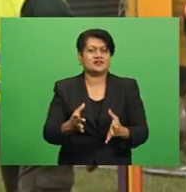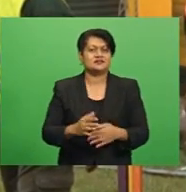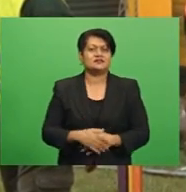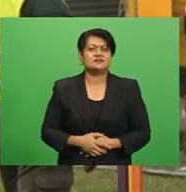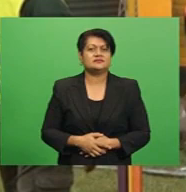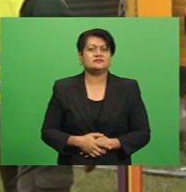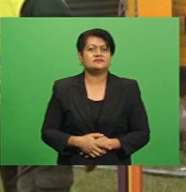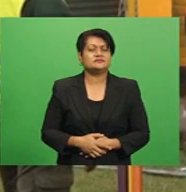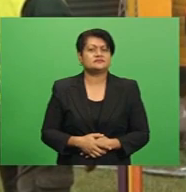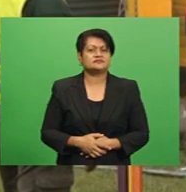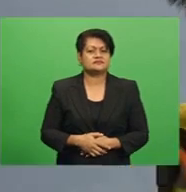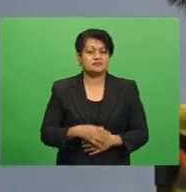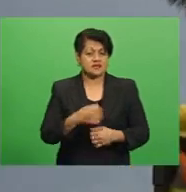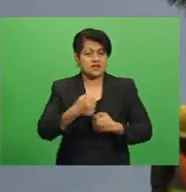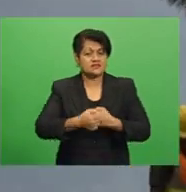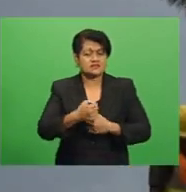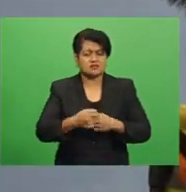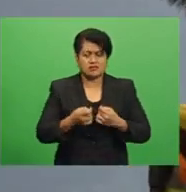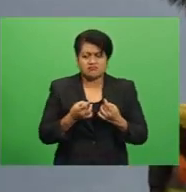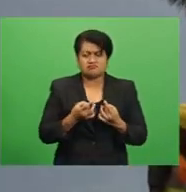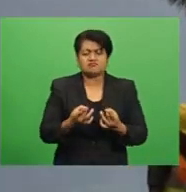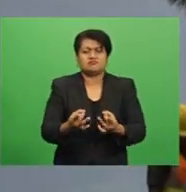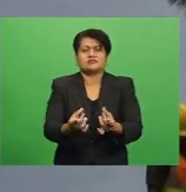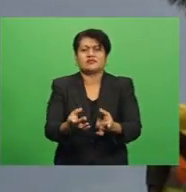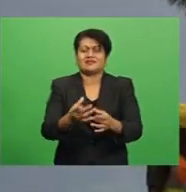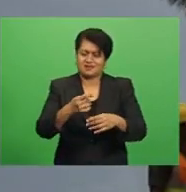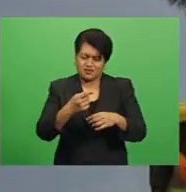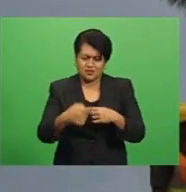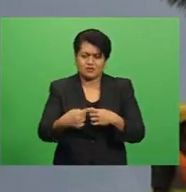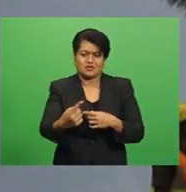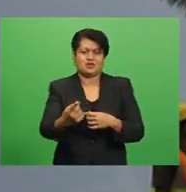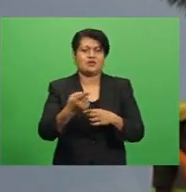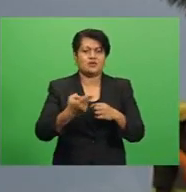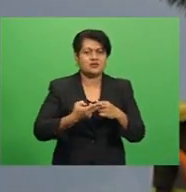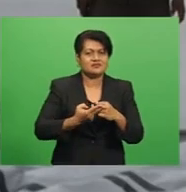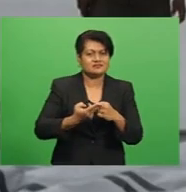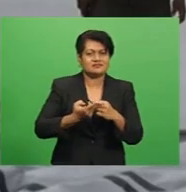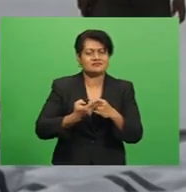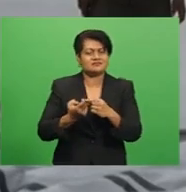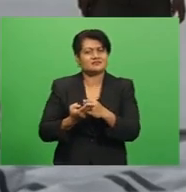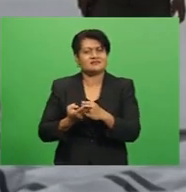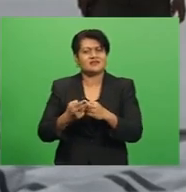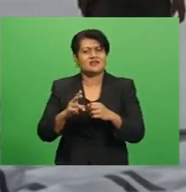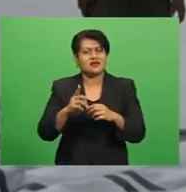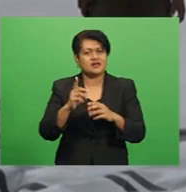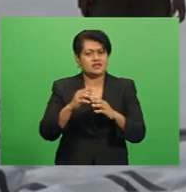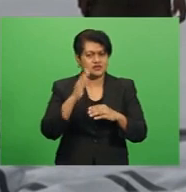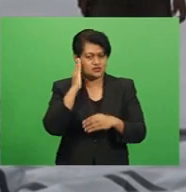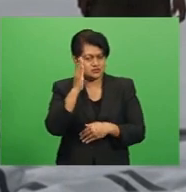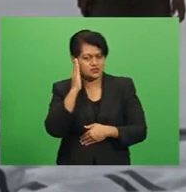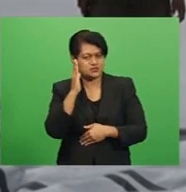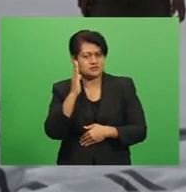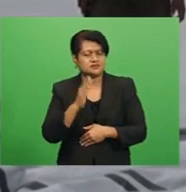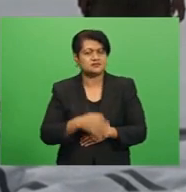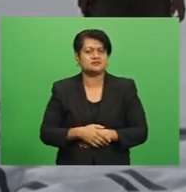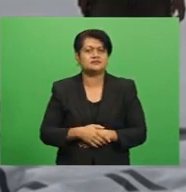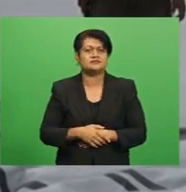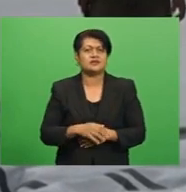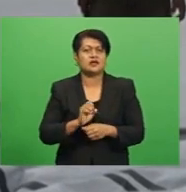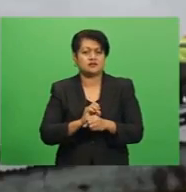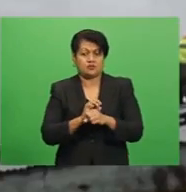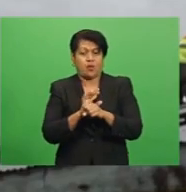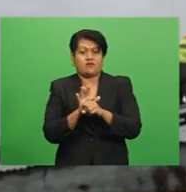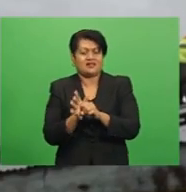engineers carrying out the quick repairs will be joined by their Australian Defence Forces counterparts, considering they test negative for COVID-19